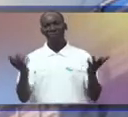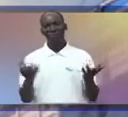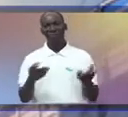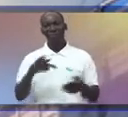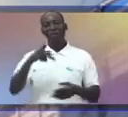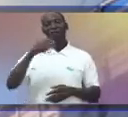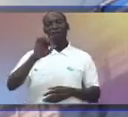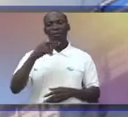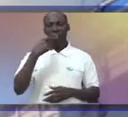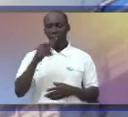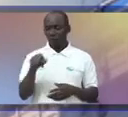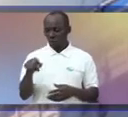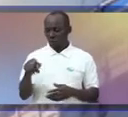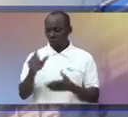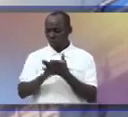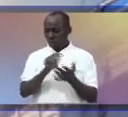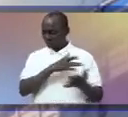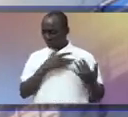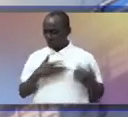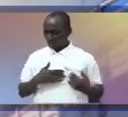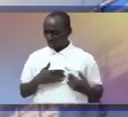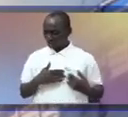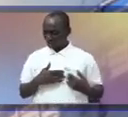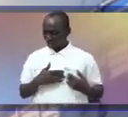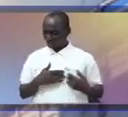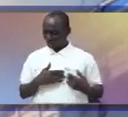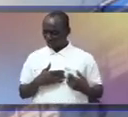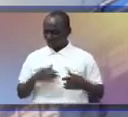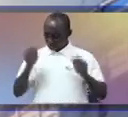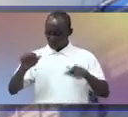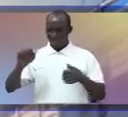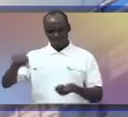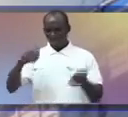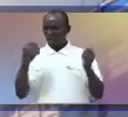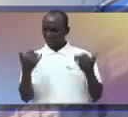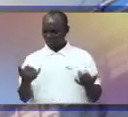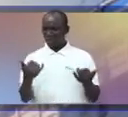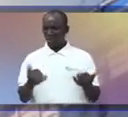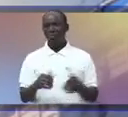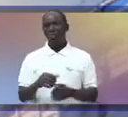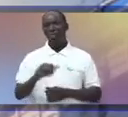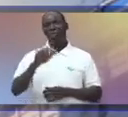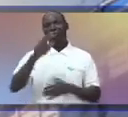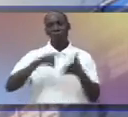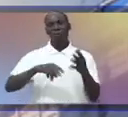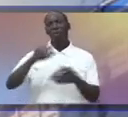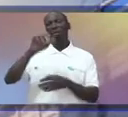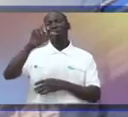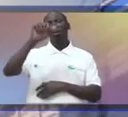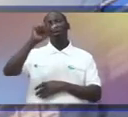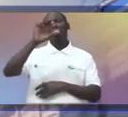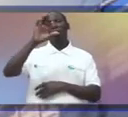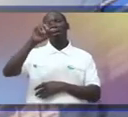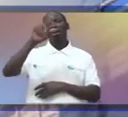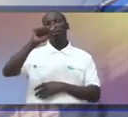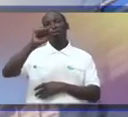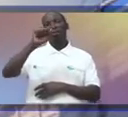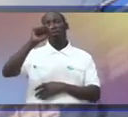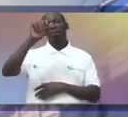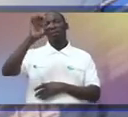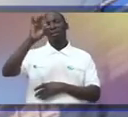kwan sa Acts 8:37 asomafo nyuma eti enwatwi nje mu aduasa